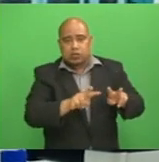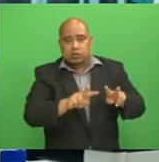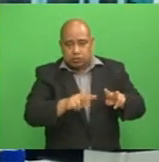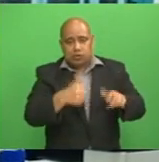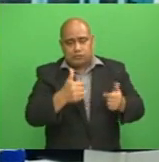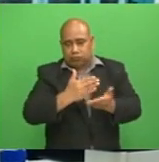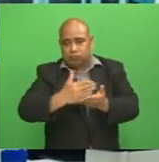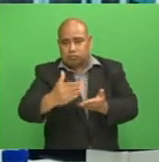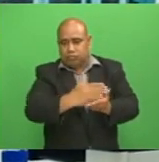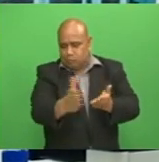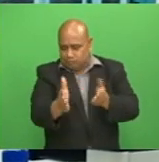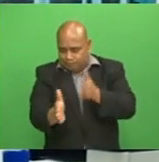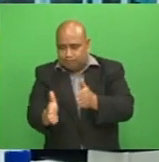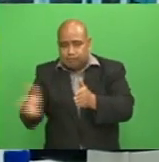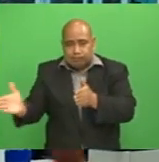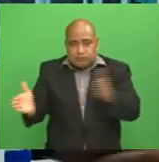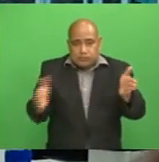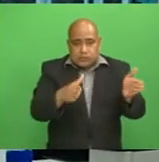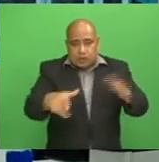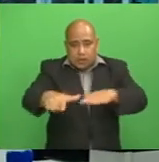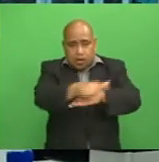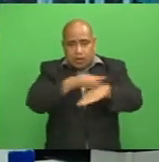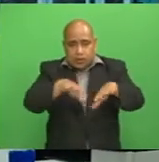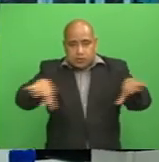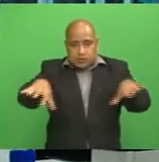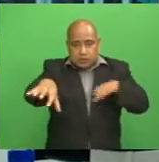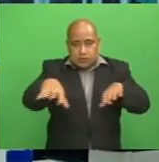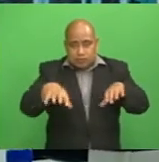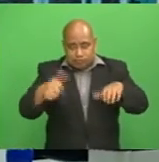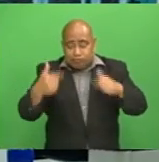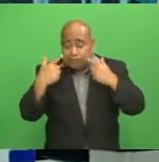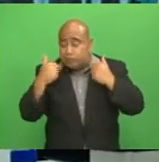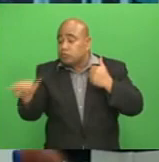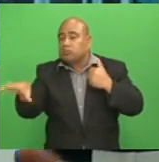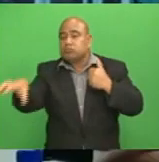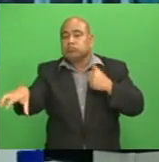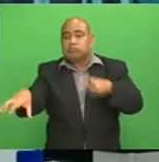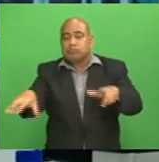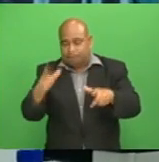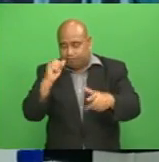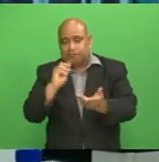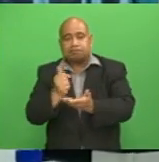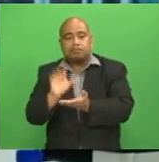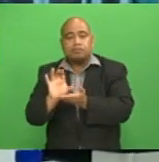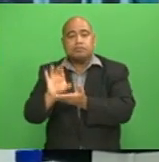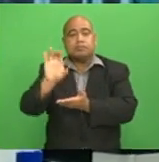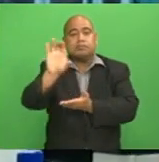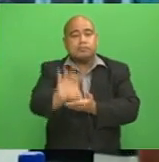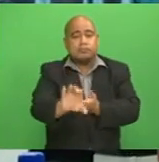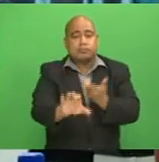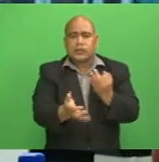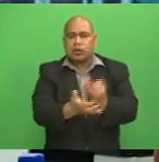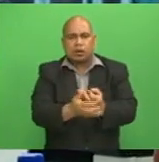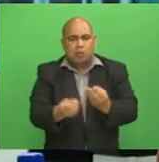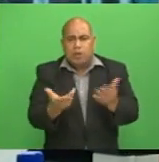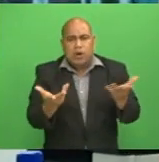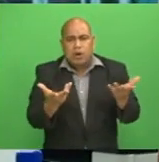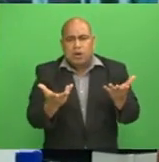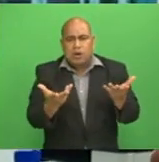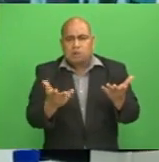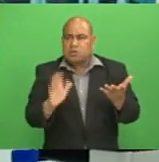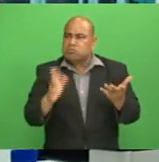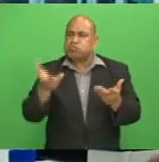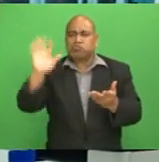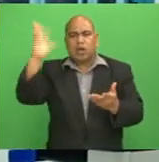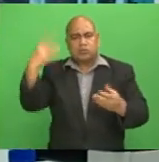to finance that, whether through government finances or through partnership with the private sector. Those are the measures that we'll be